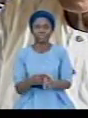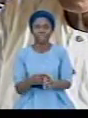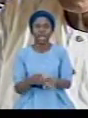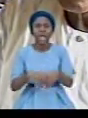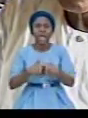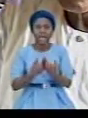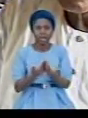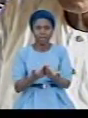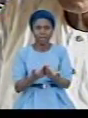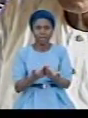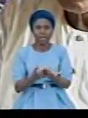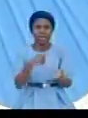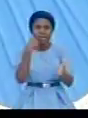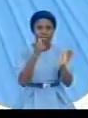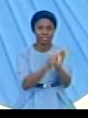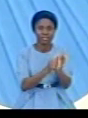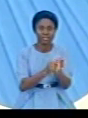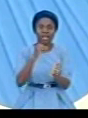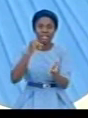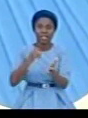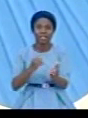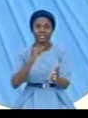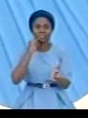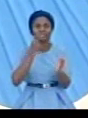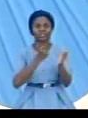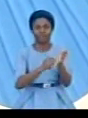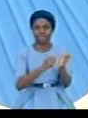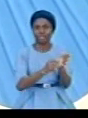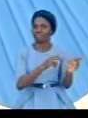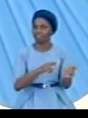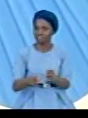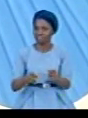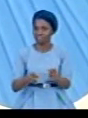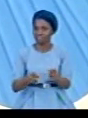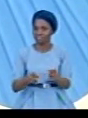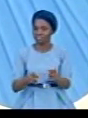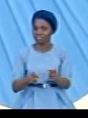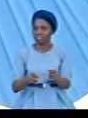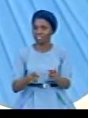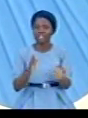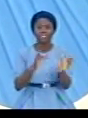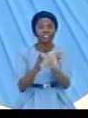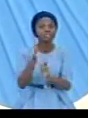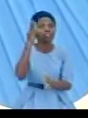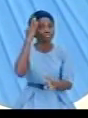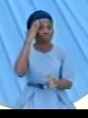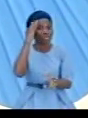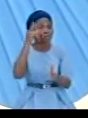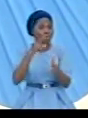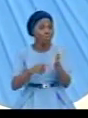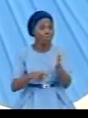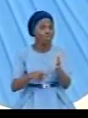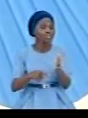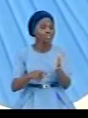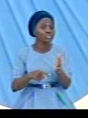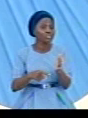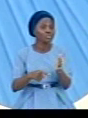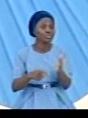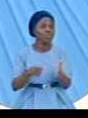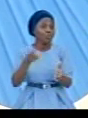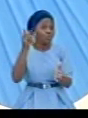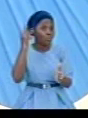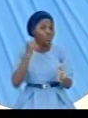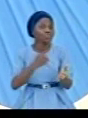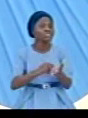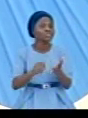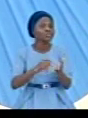is written. It is written. Jesus knew what was written. And what was written